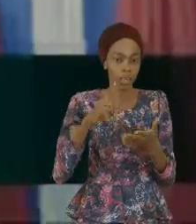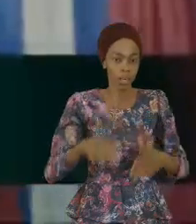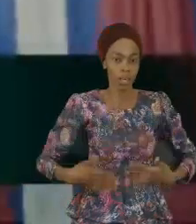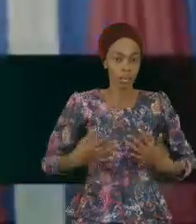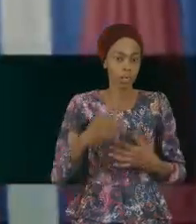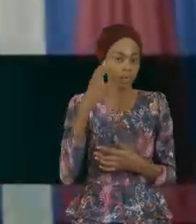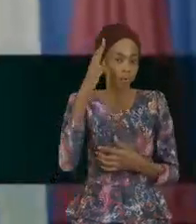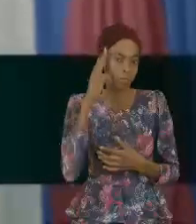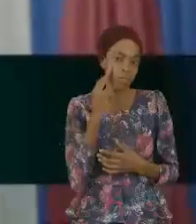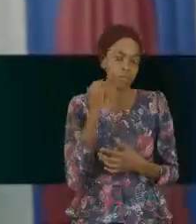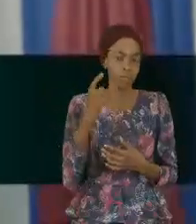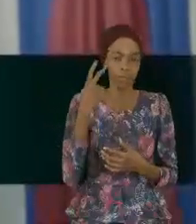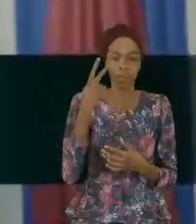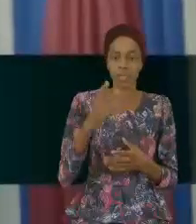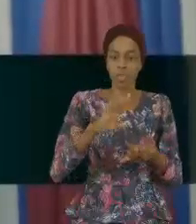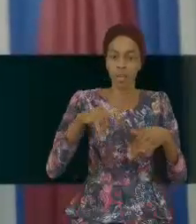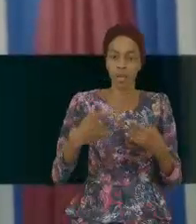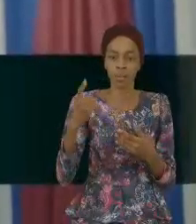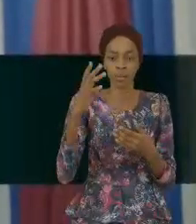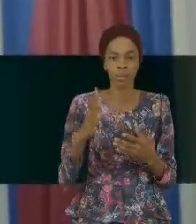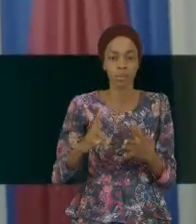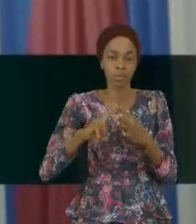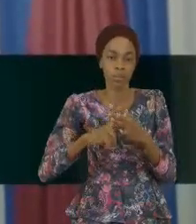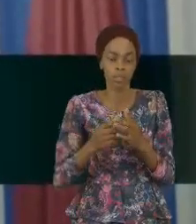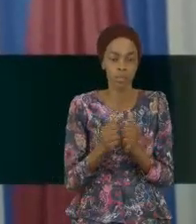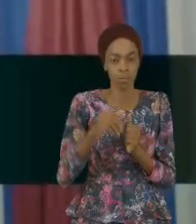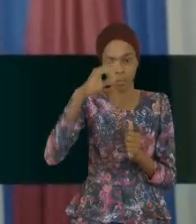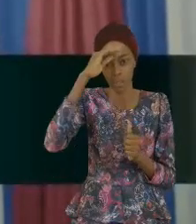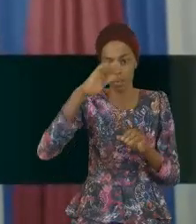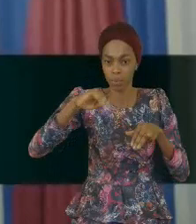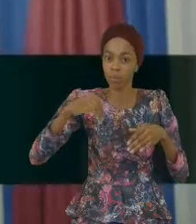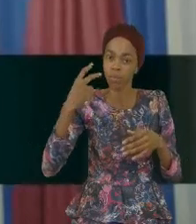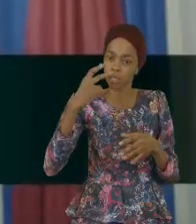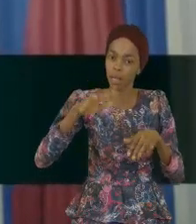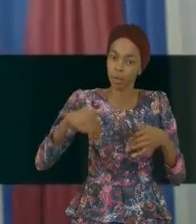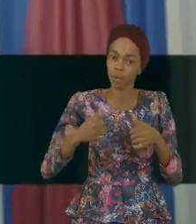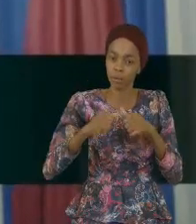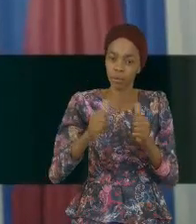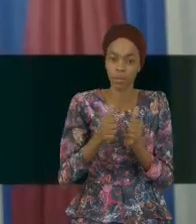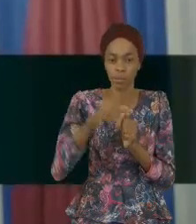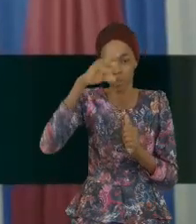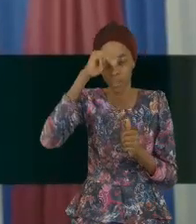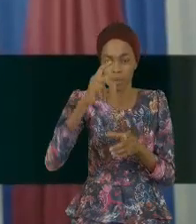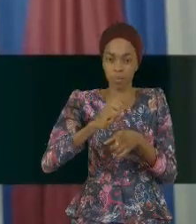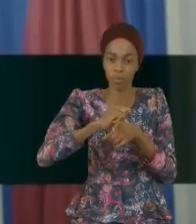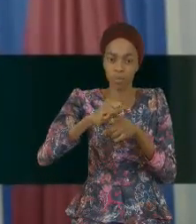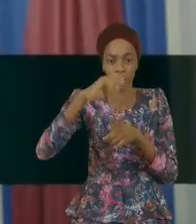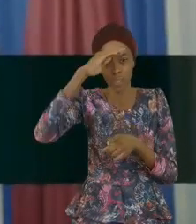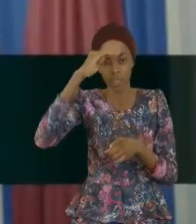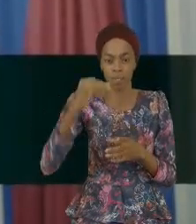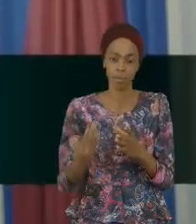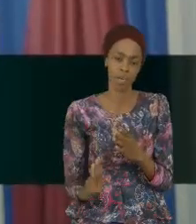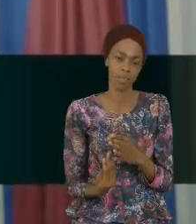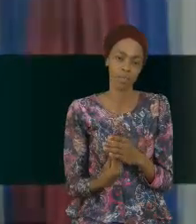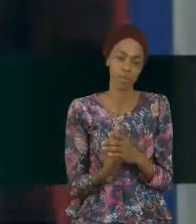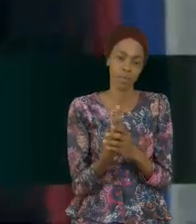him, and how God formed him, how God trained him, how God raised him up as